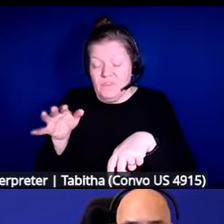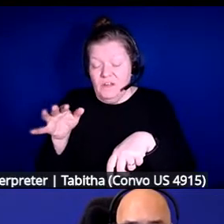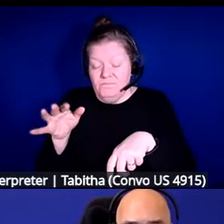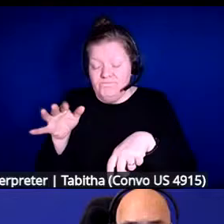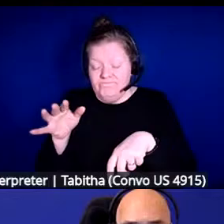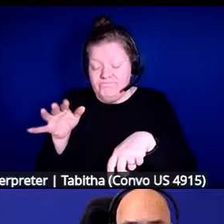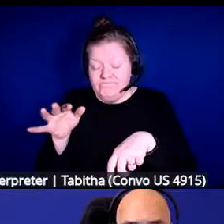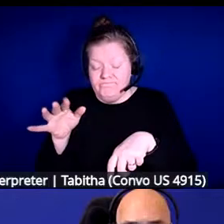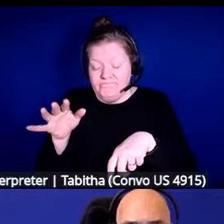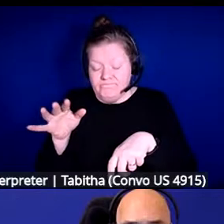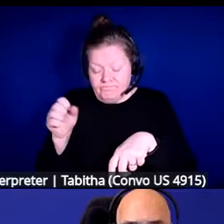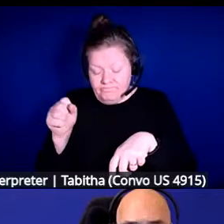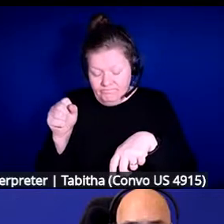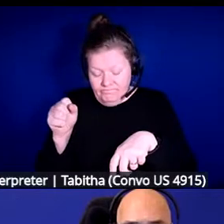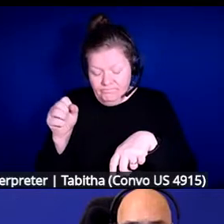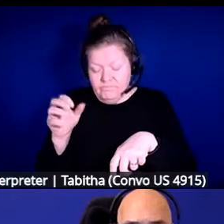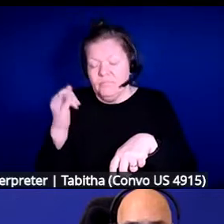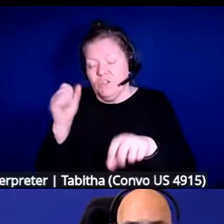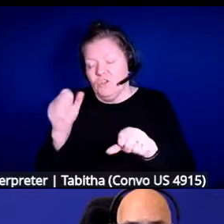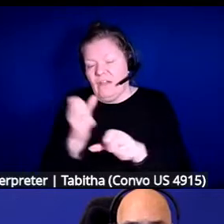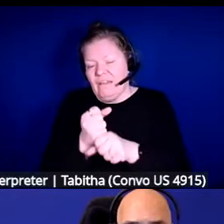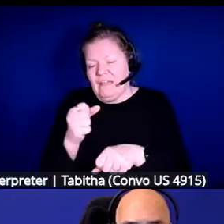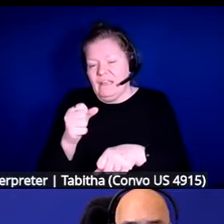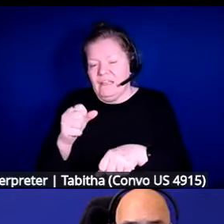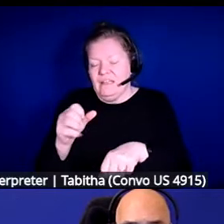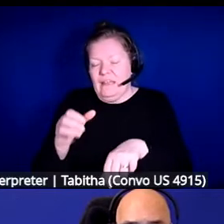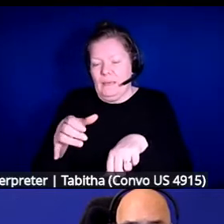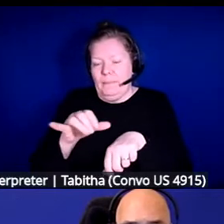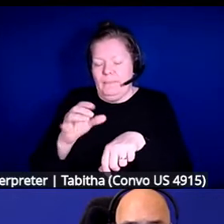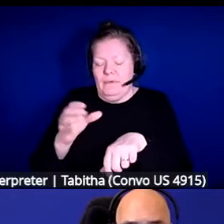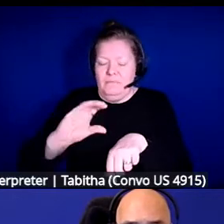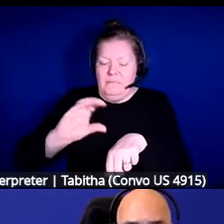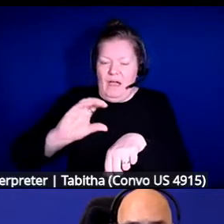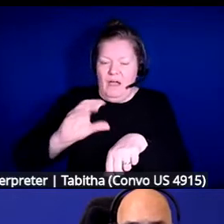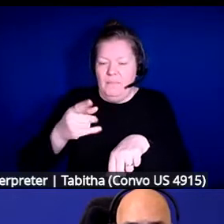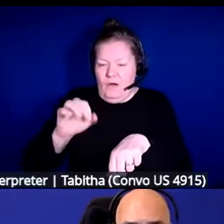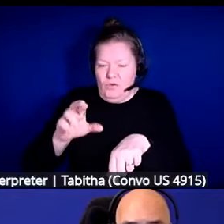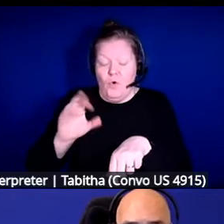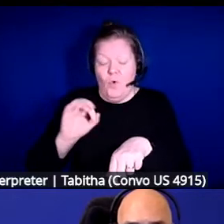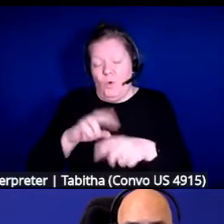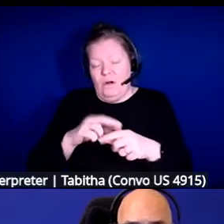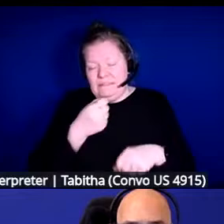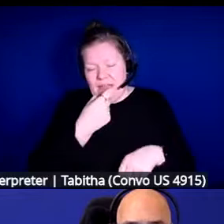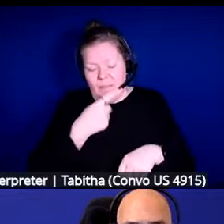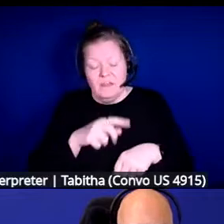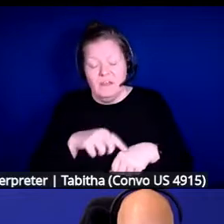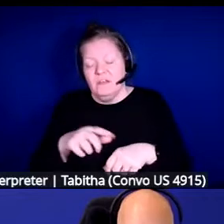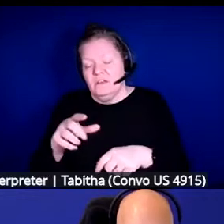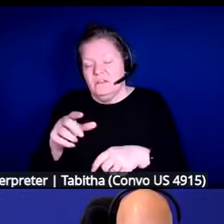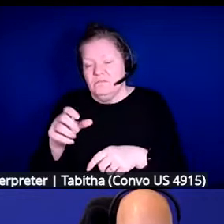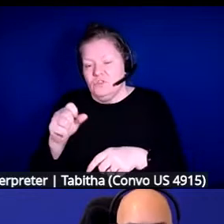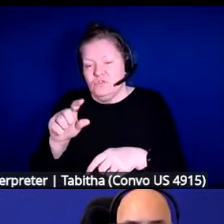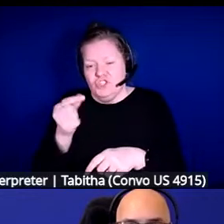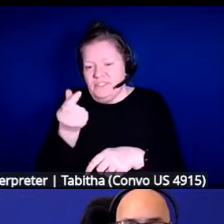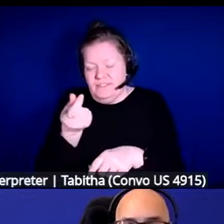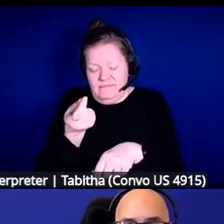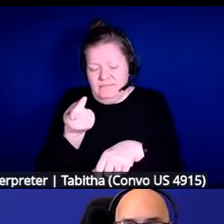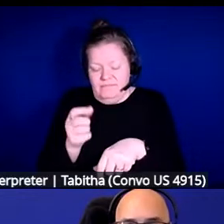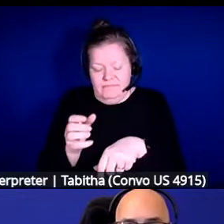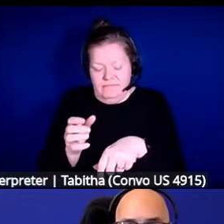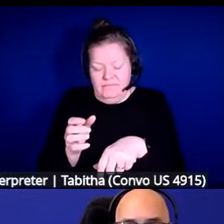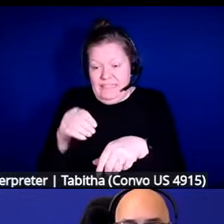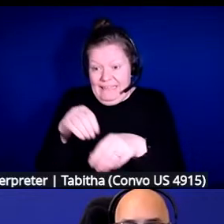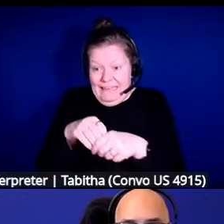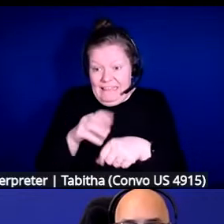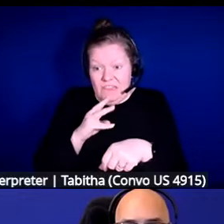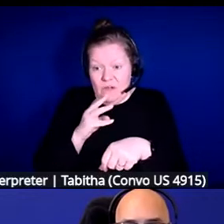um, you can get it in the powder form or in the tablets, but, to where it's just barely, in the